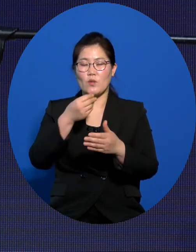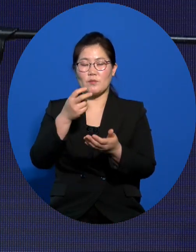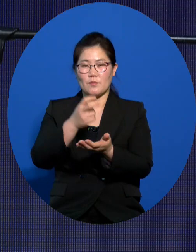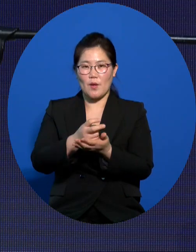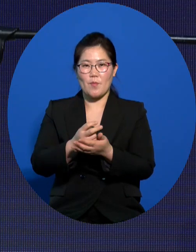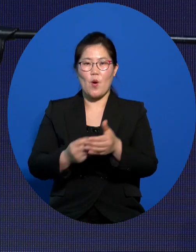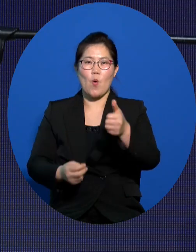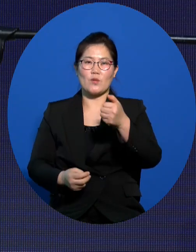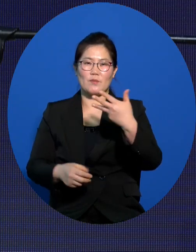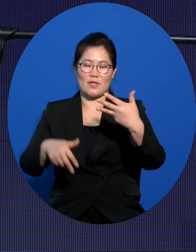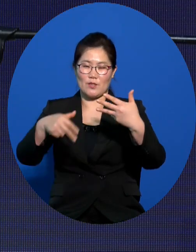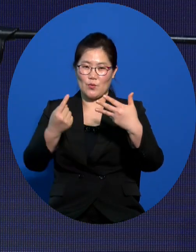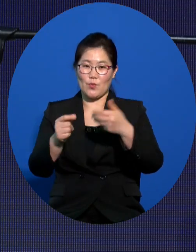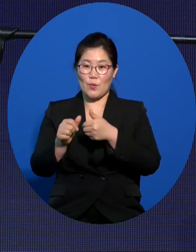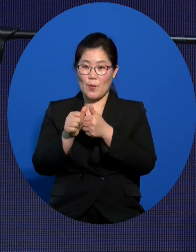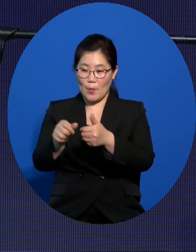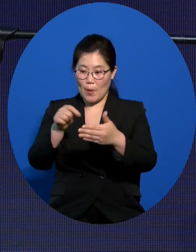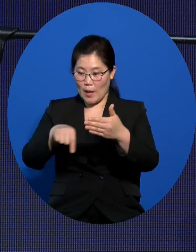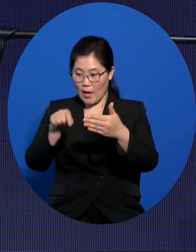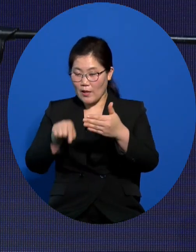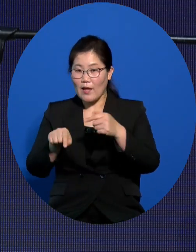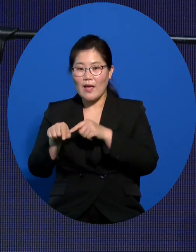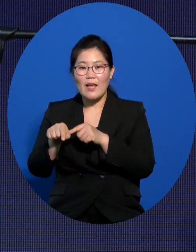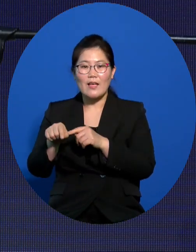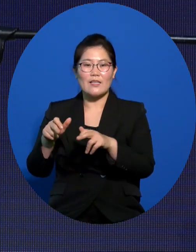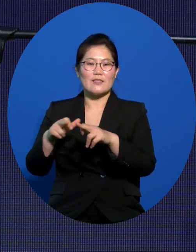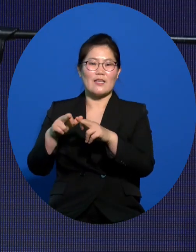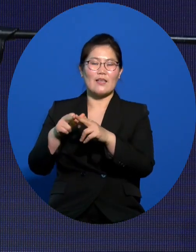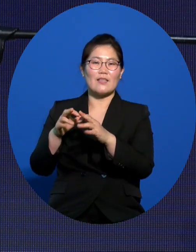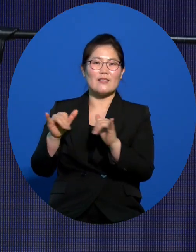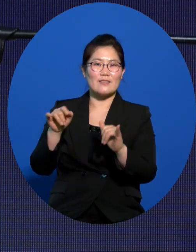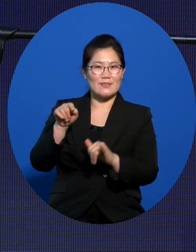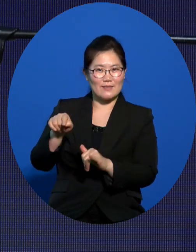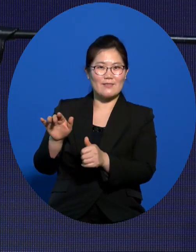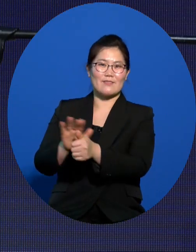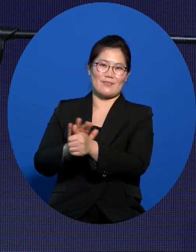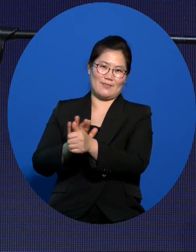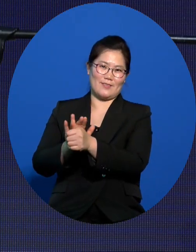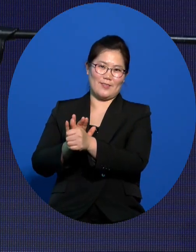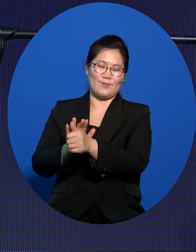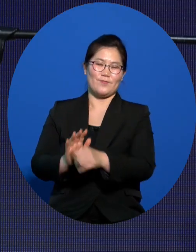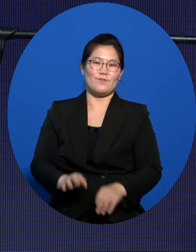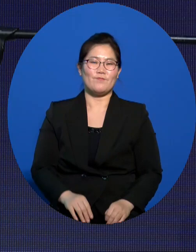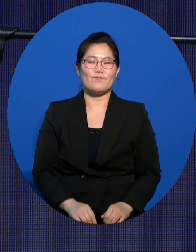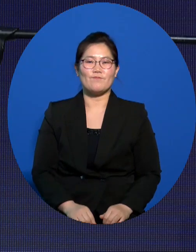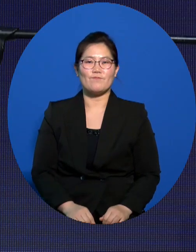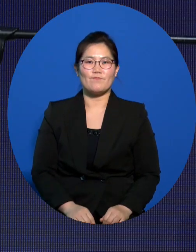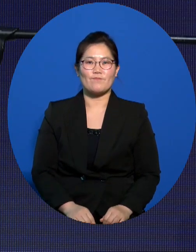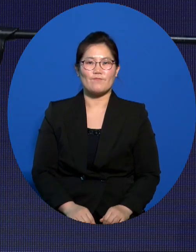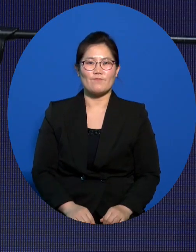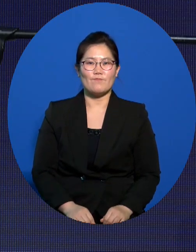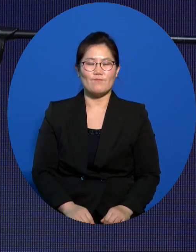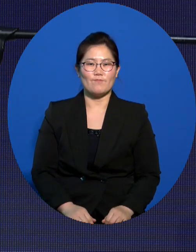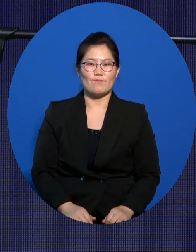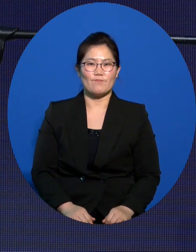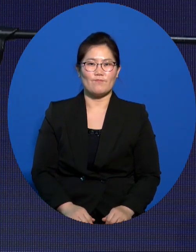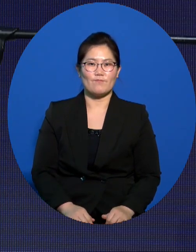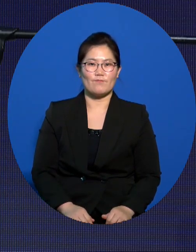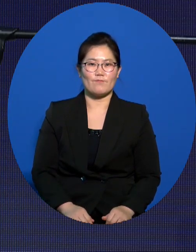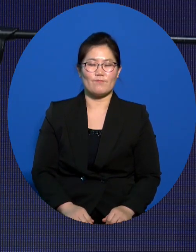Articles 58 and 59-2 of the same Act, are also persons with